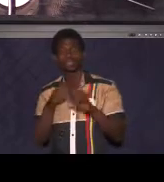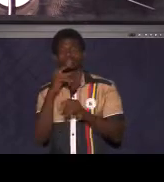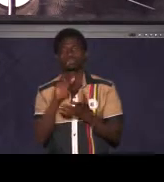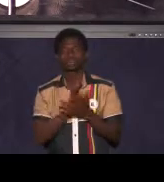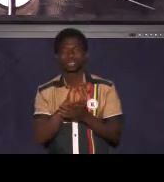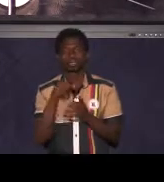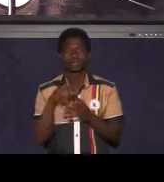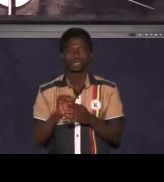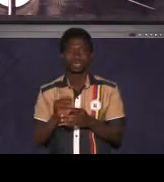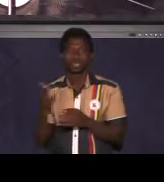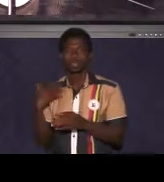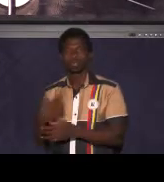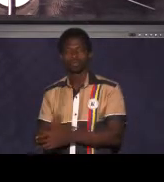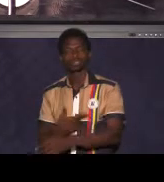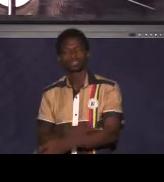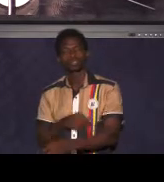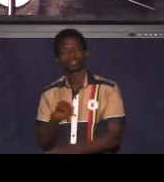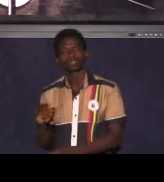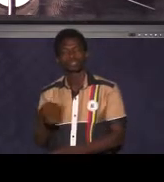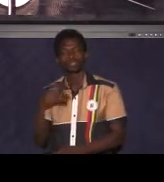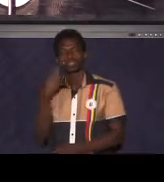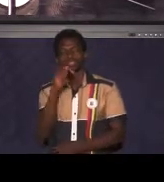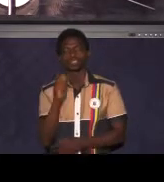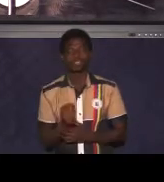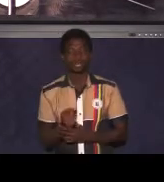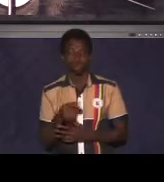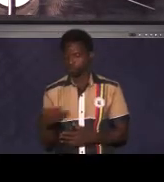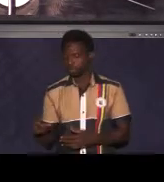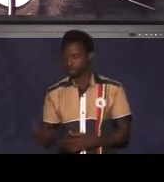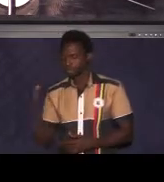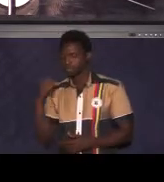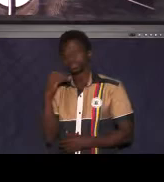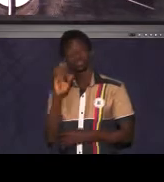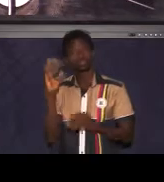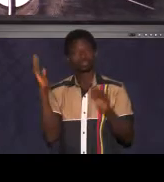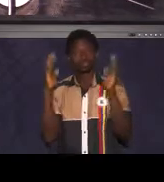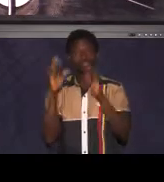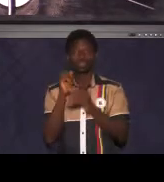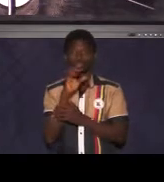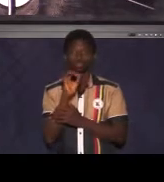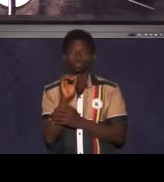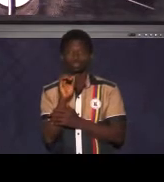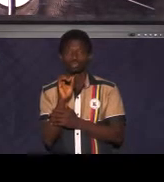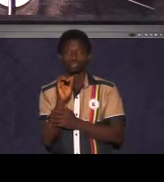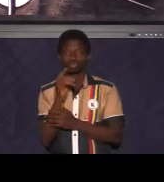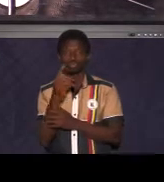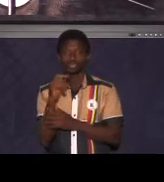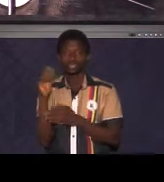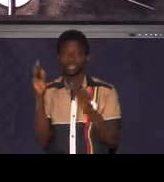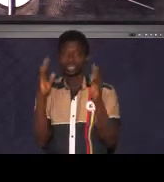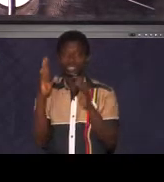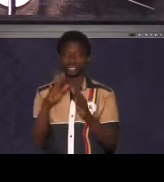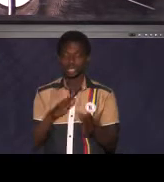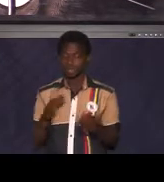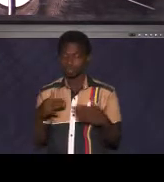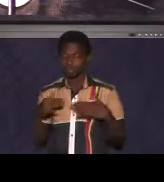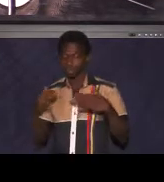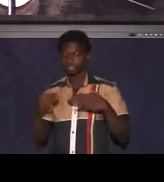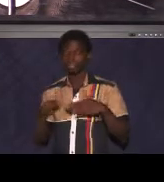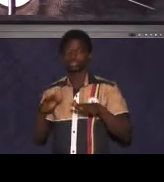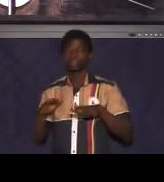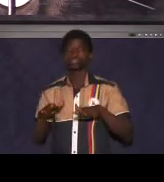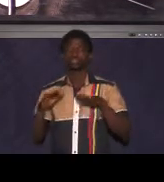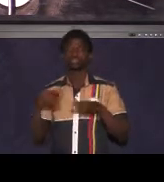about that when I was discussing the properties of air. So the air pressure we